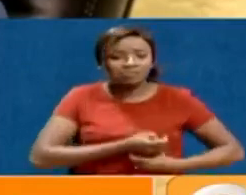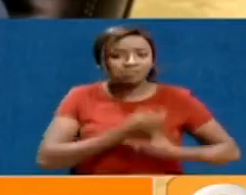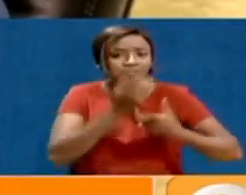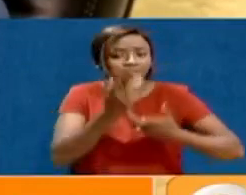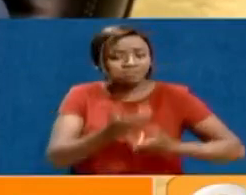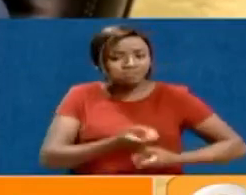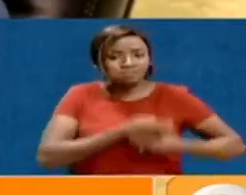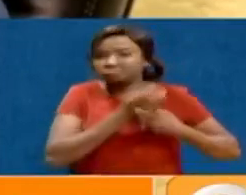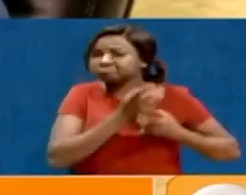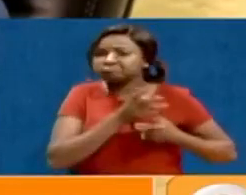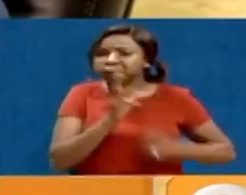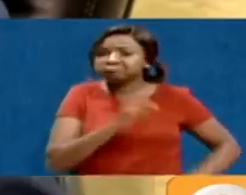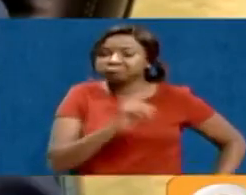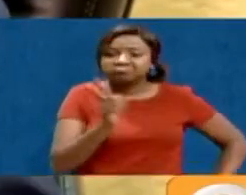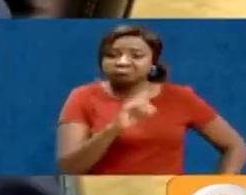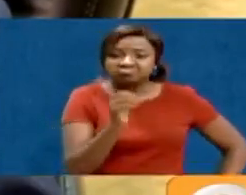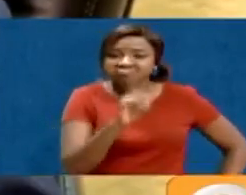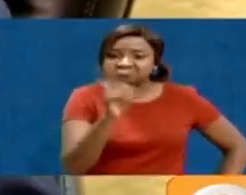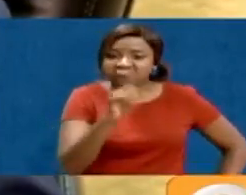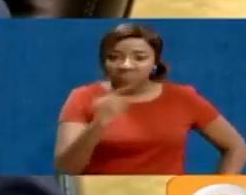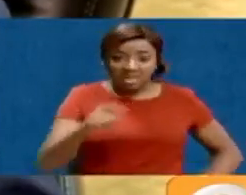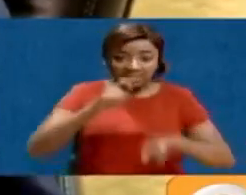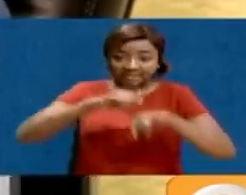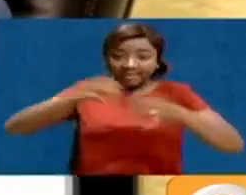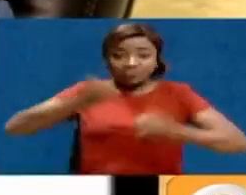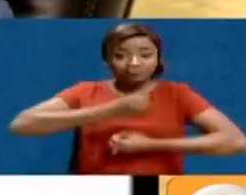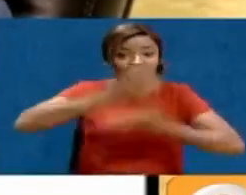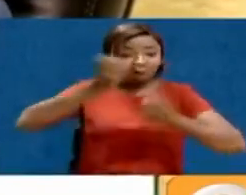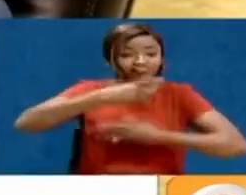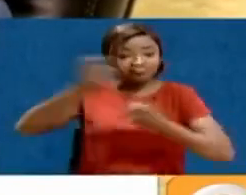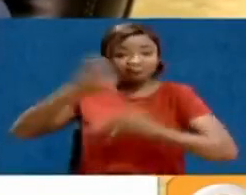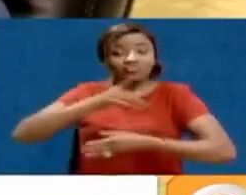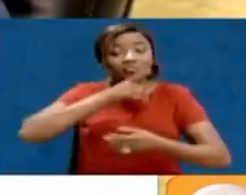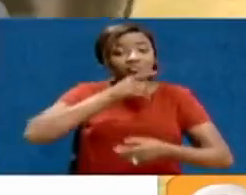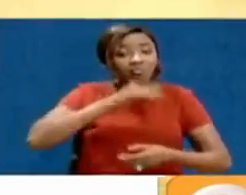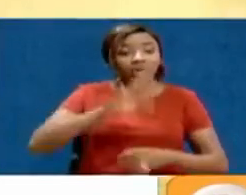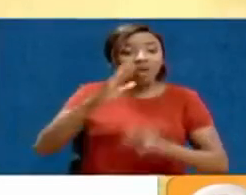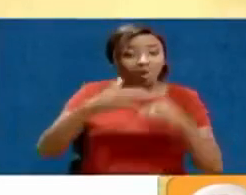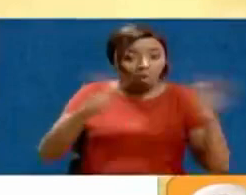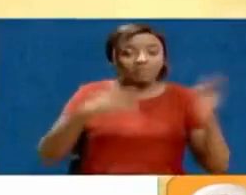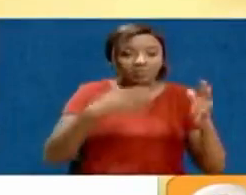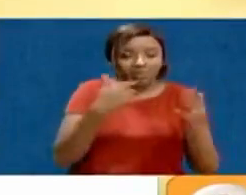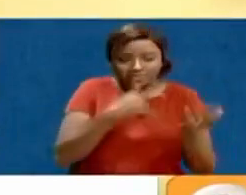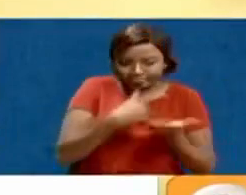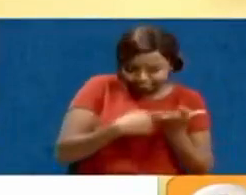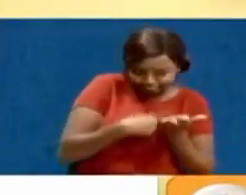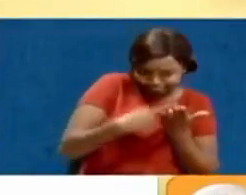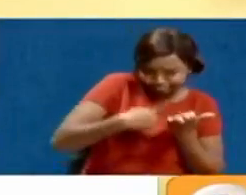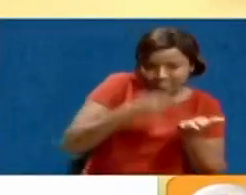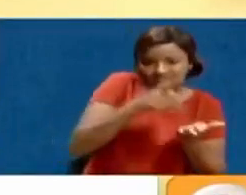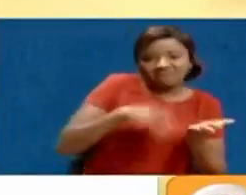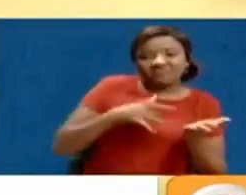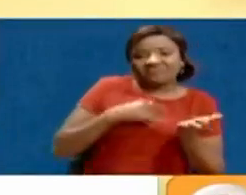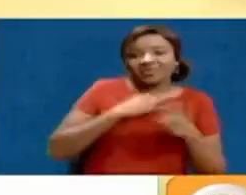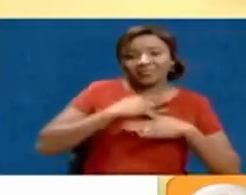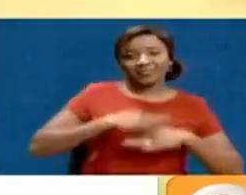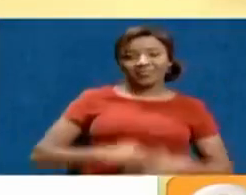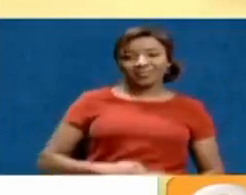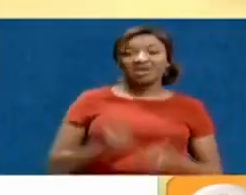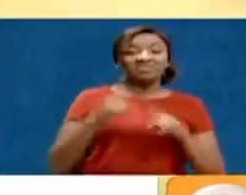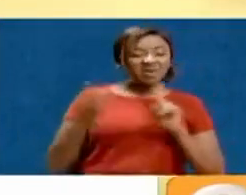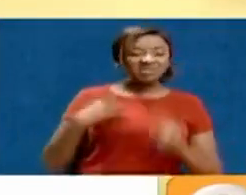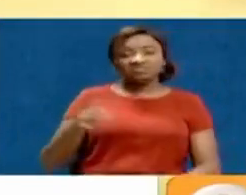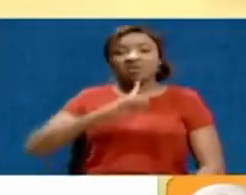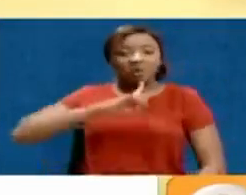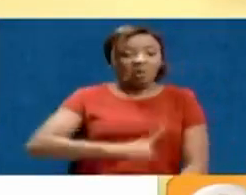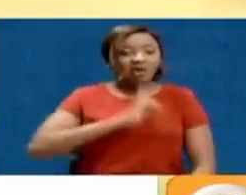issues. When put the things open to the boys, boys appreciate in terms of reasoning with them. Na huku visa vya wanafunzi kugoma na